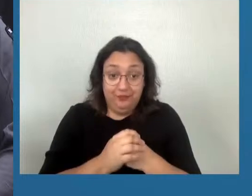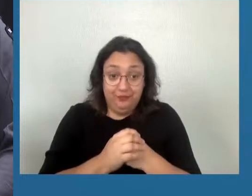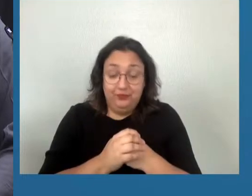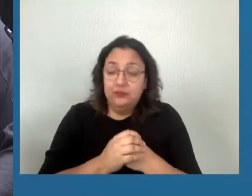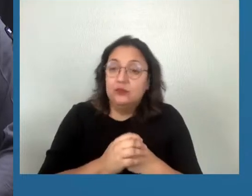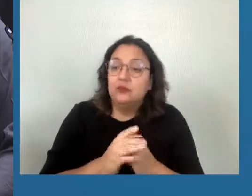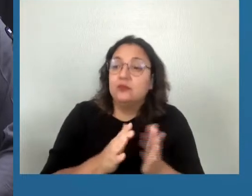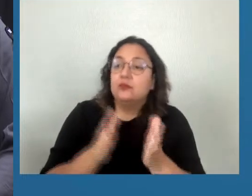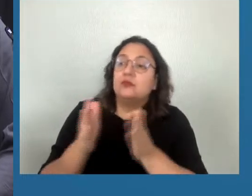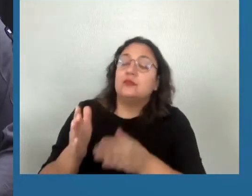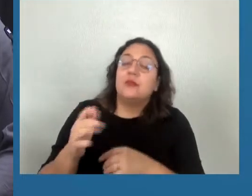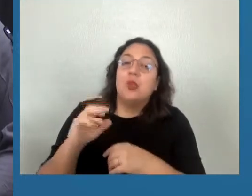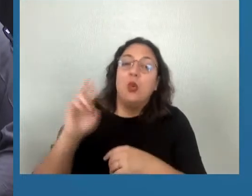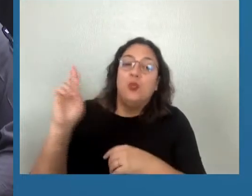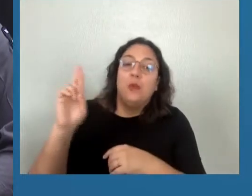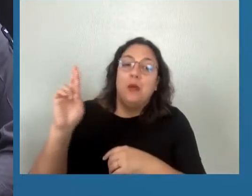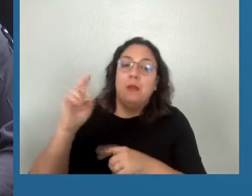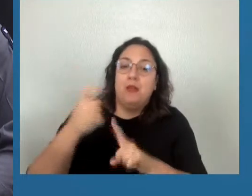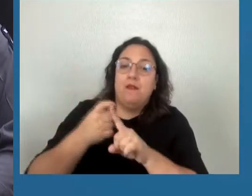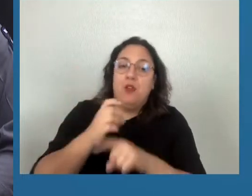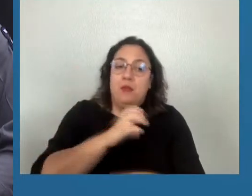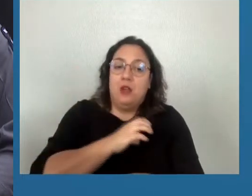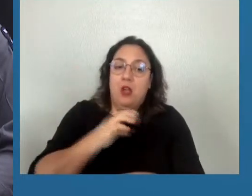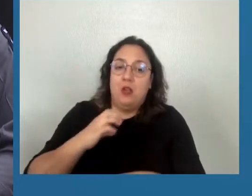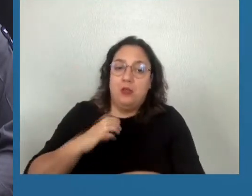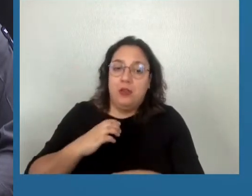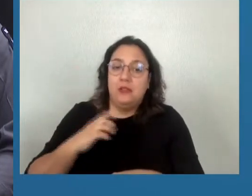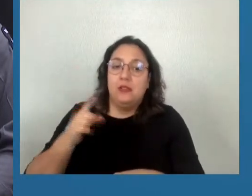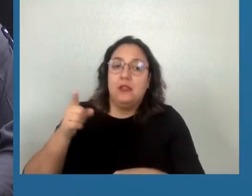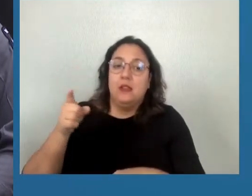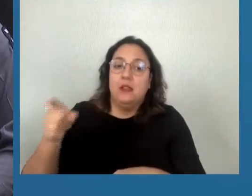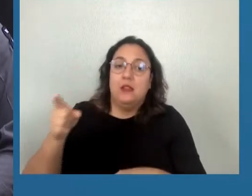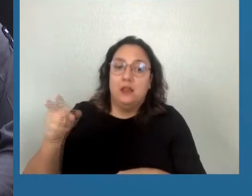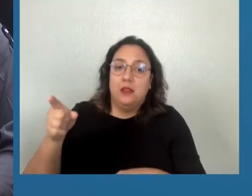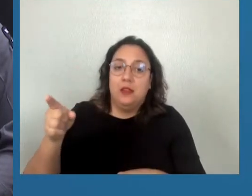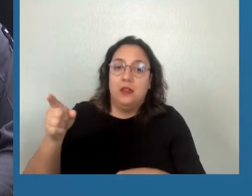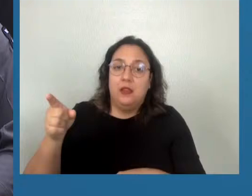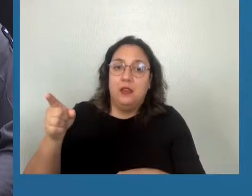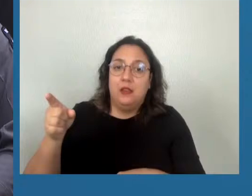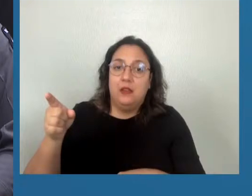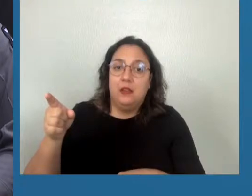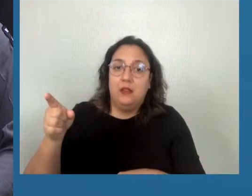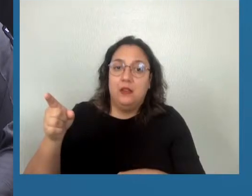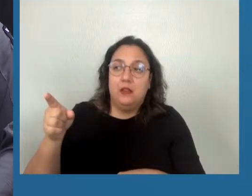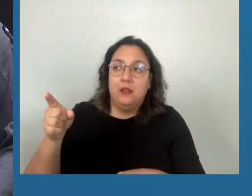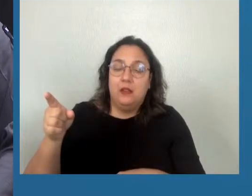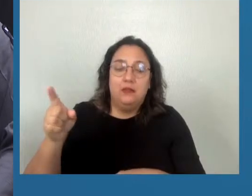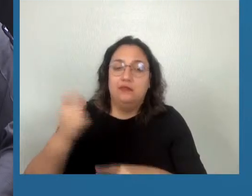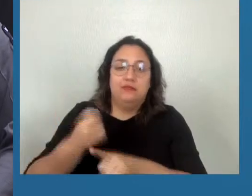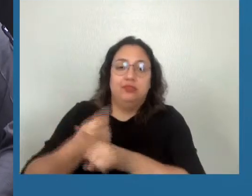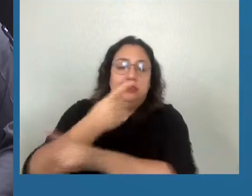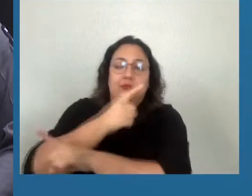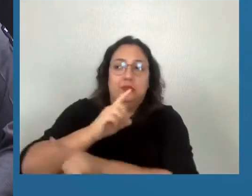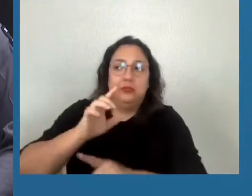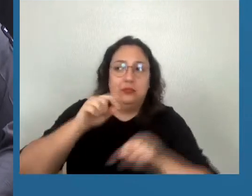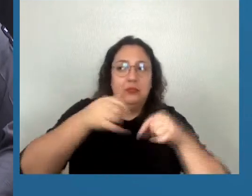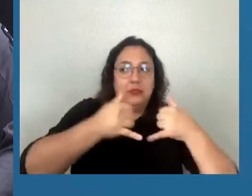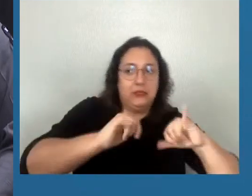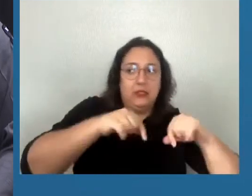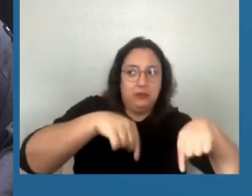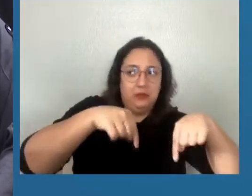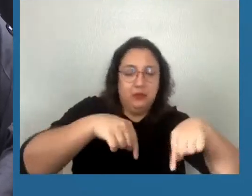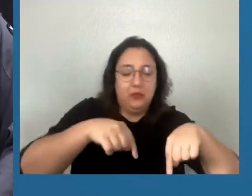in Congress are considering different topic. Oh, I think we're still on this topic, aren't we? Okay, what topic are we on